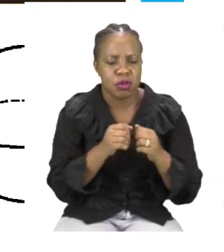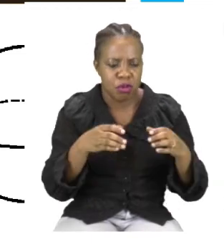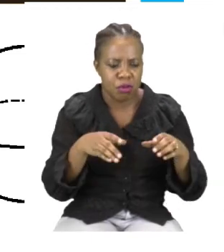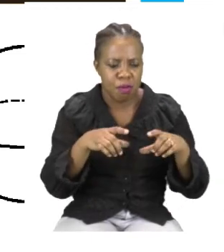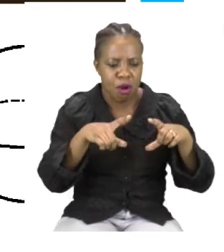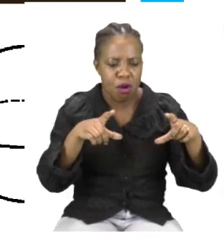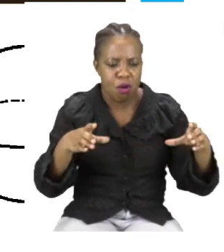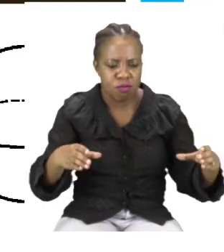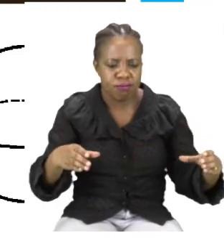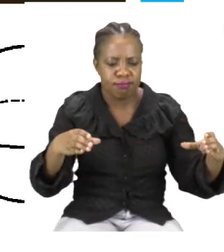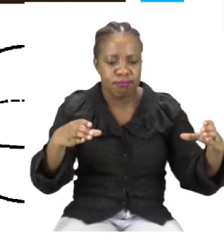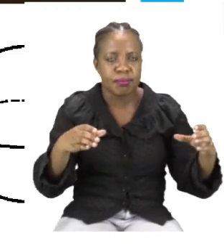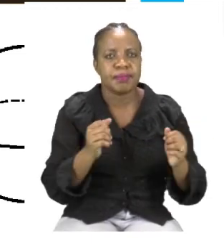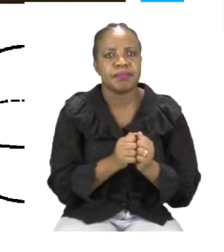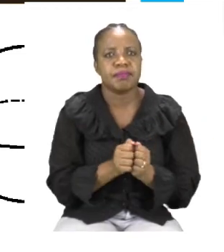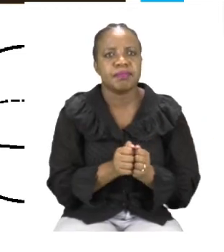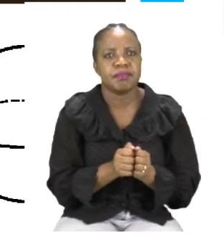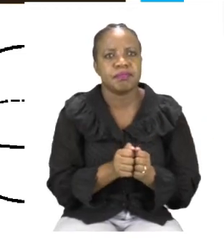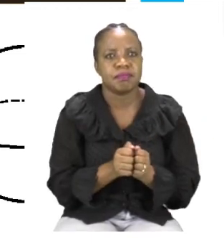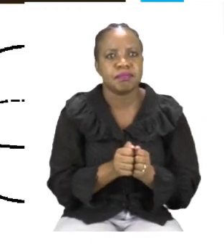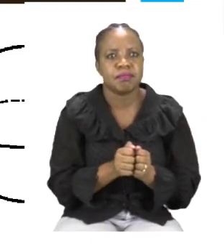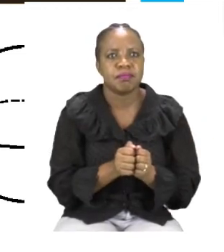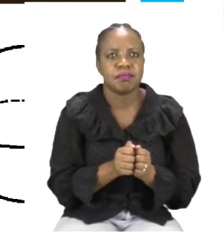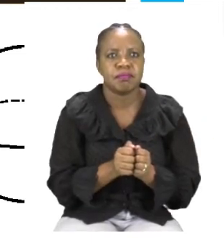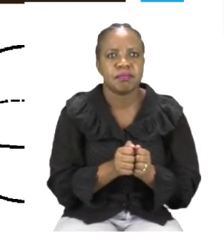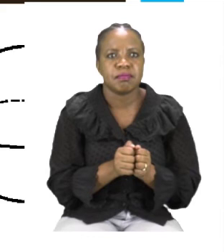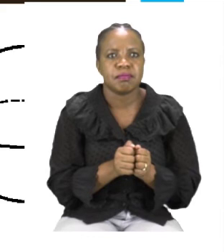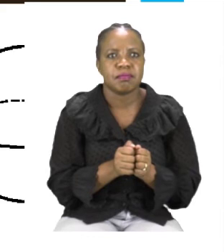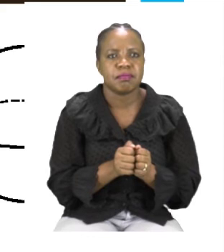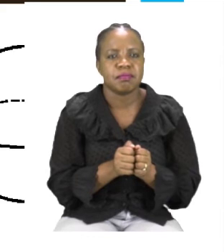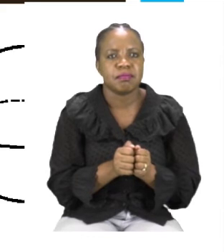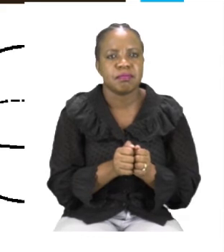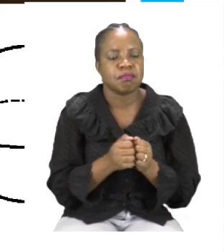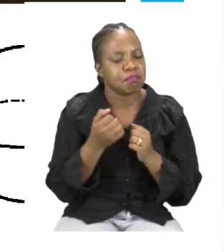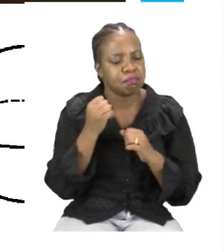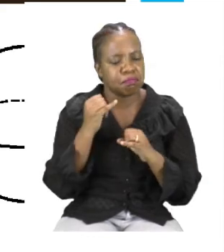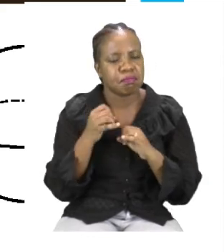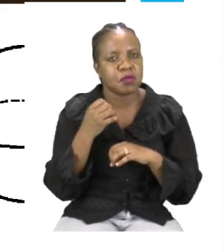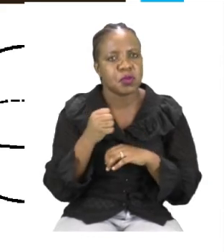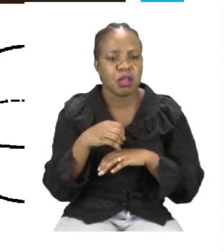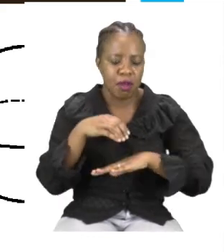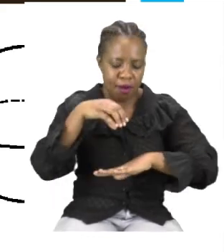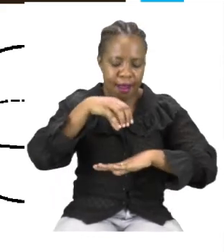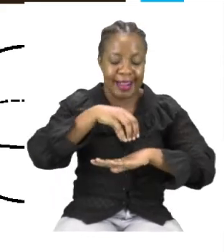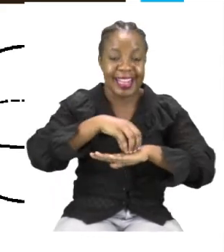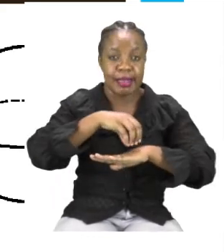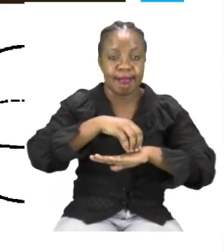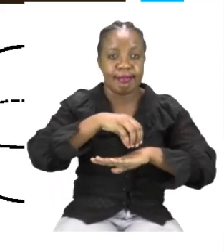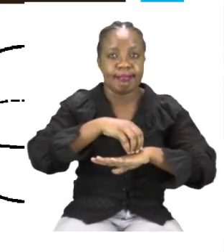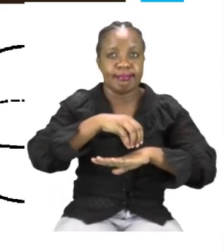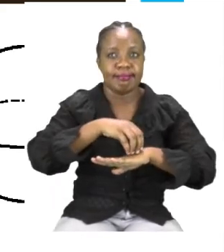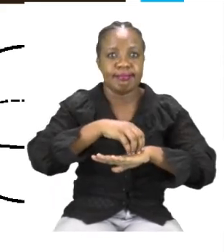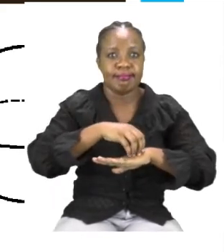prism. Last but not least, my children, we have a delicious slice of cake, and that